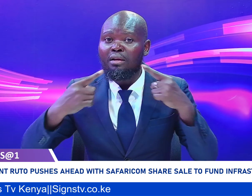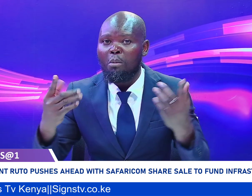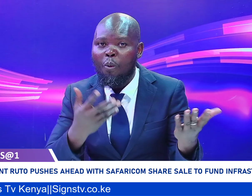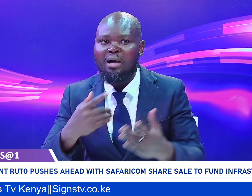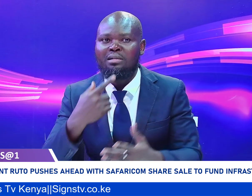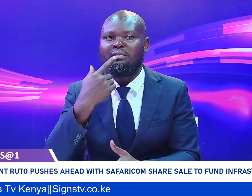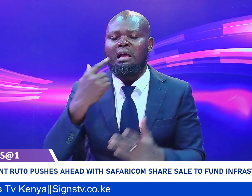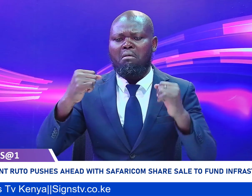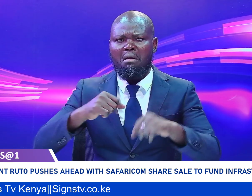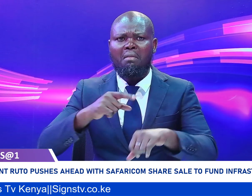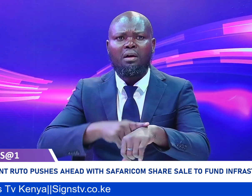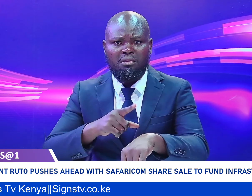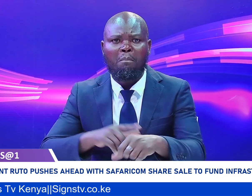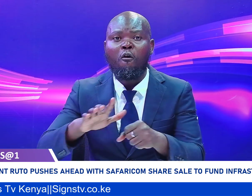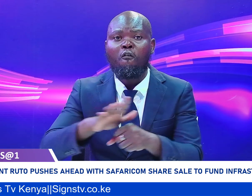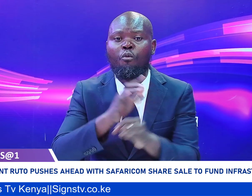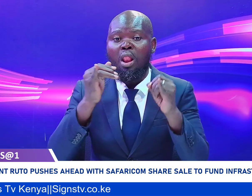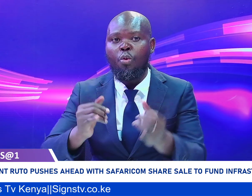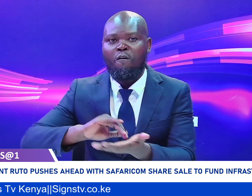aggressive timeline for the new fund.